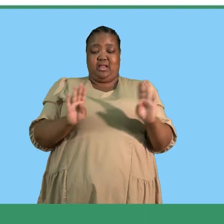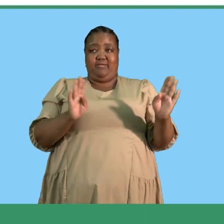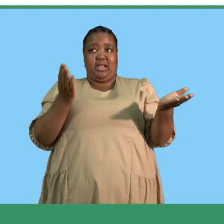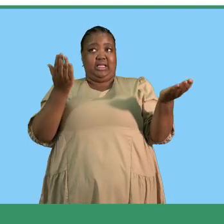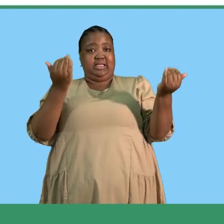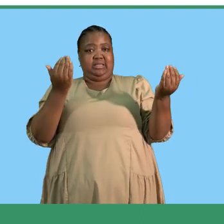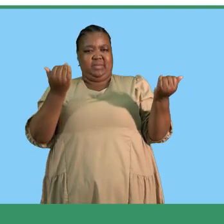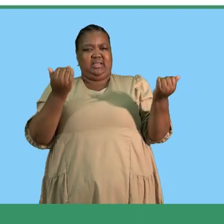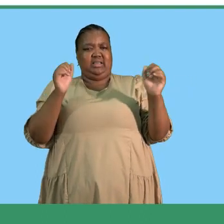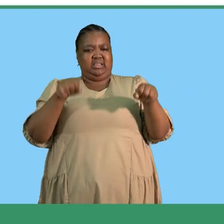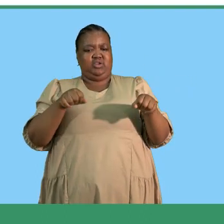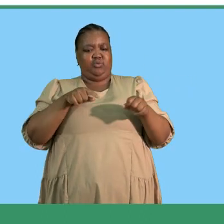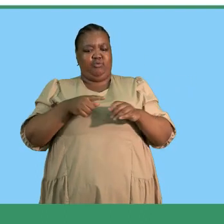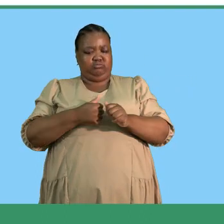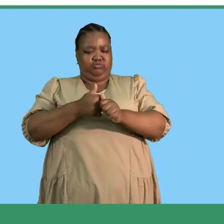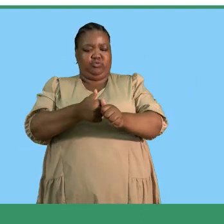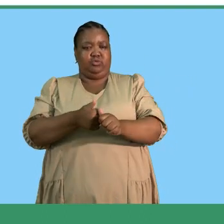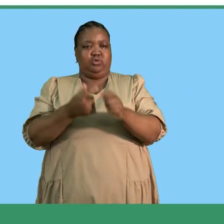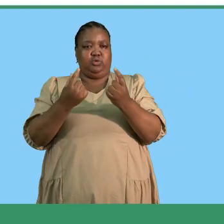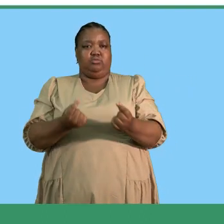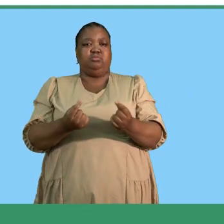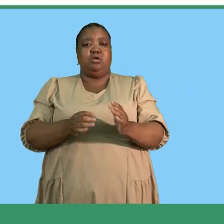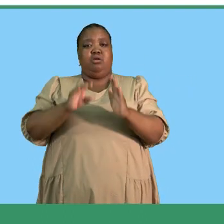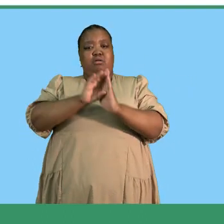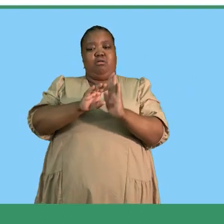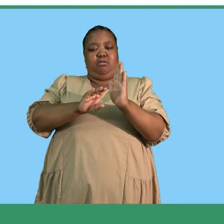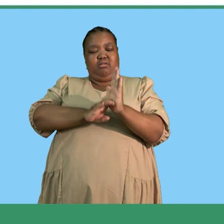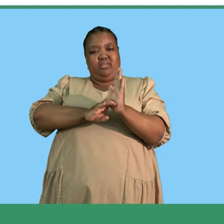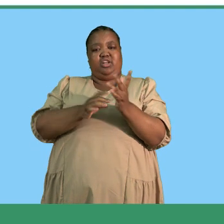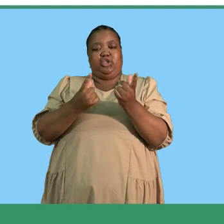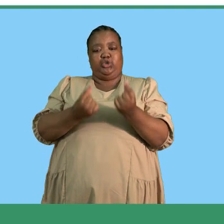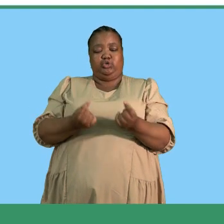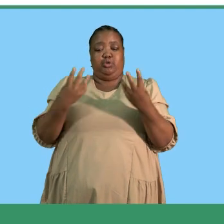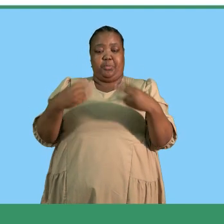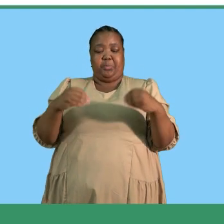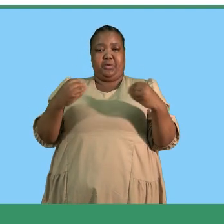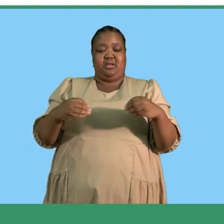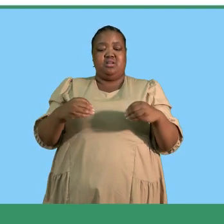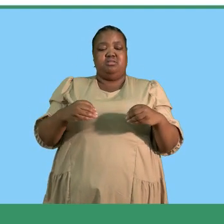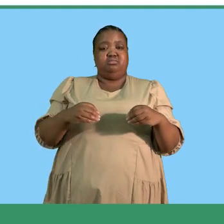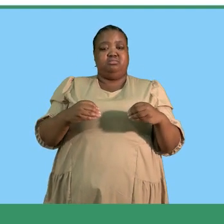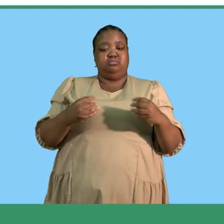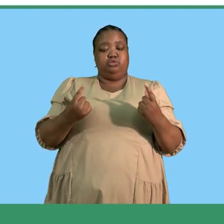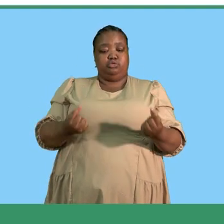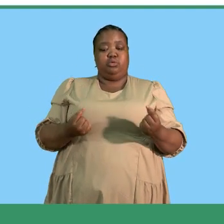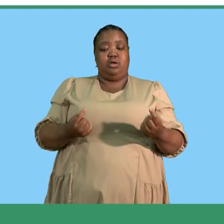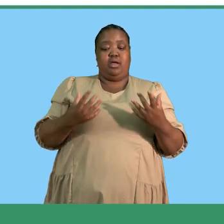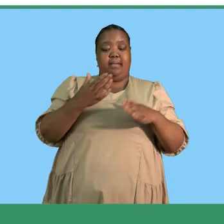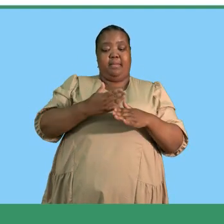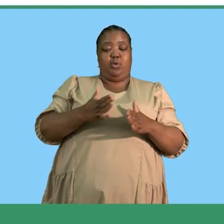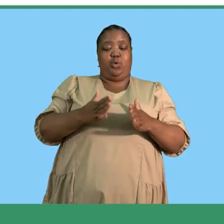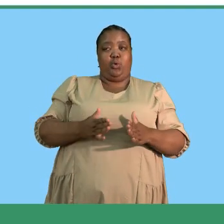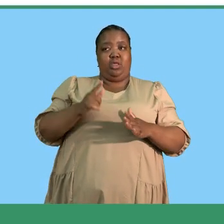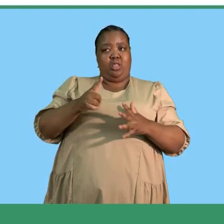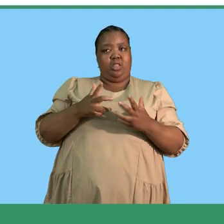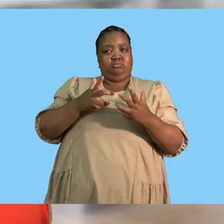you must follow. So we apply a code of conduct in a particular business that employees